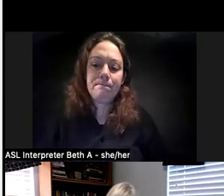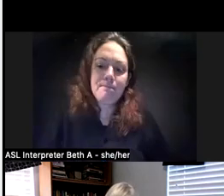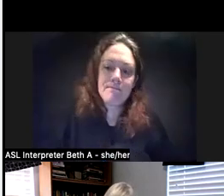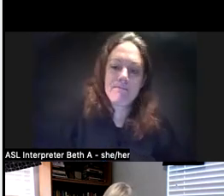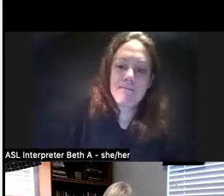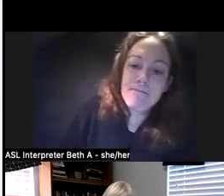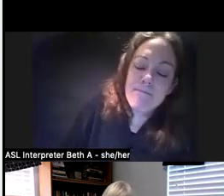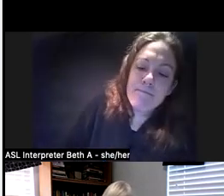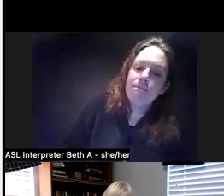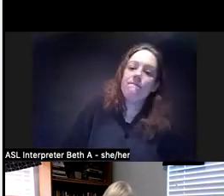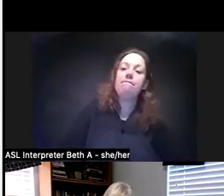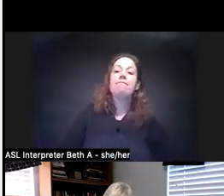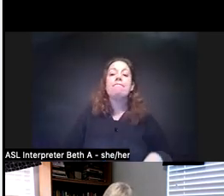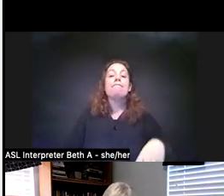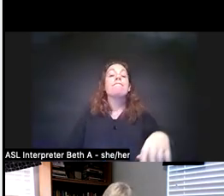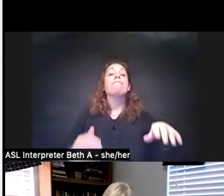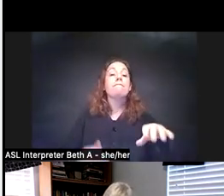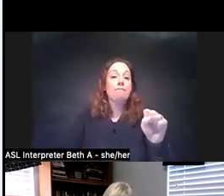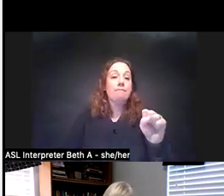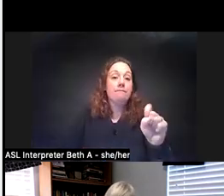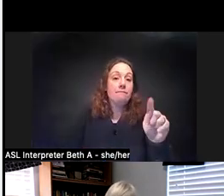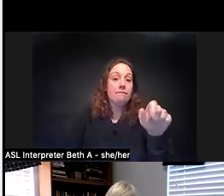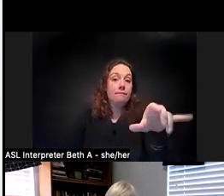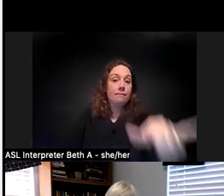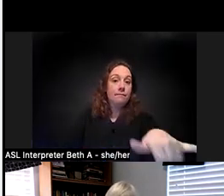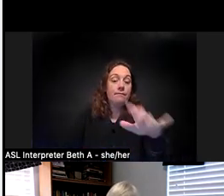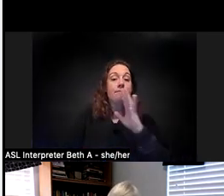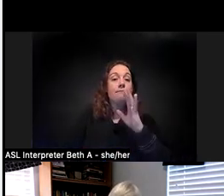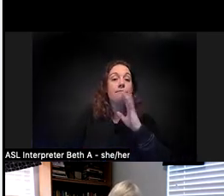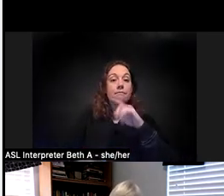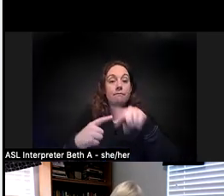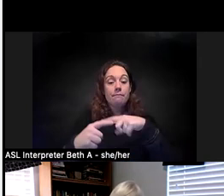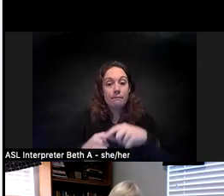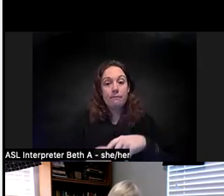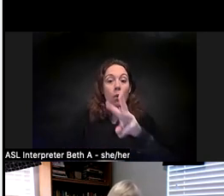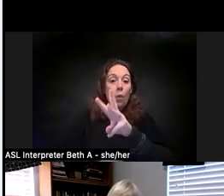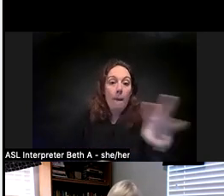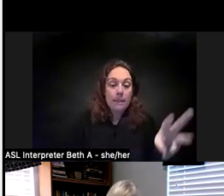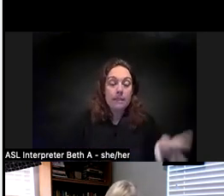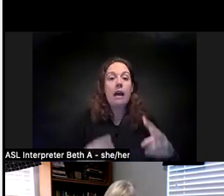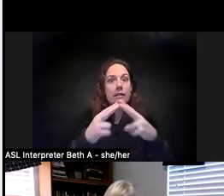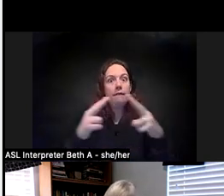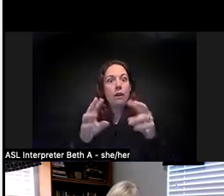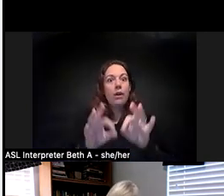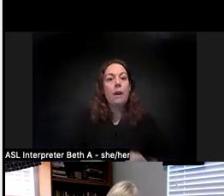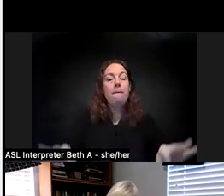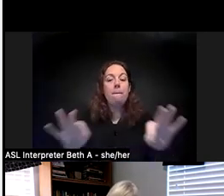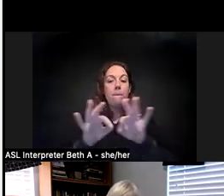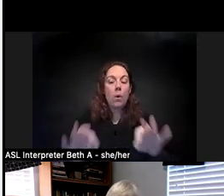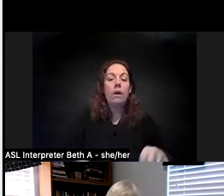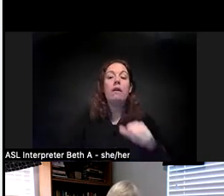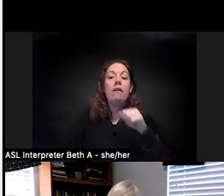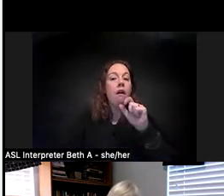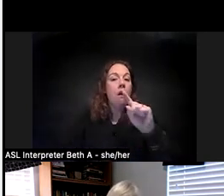Stacy talked about websites, which are very, very important. And not only do they need to be compliant with